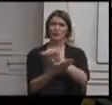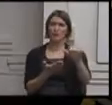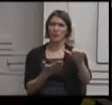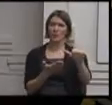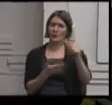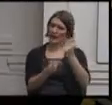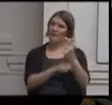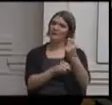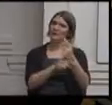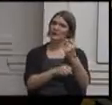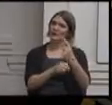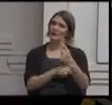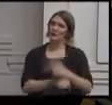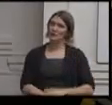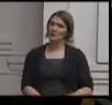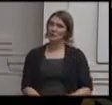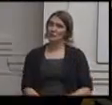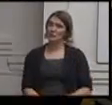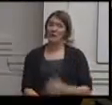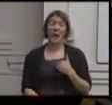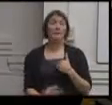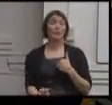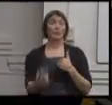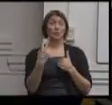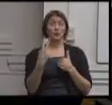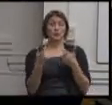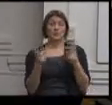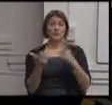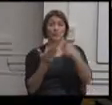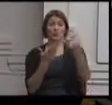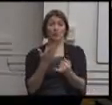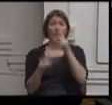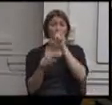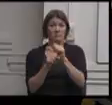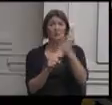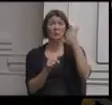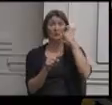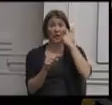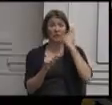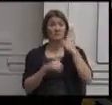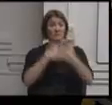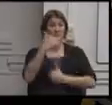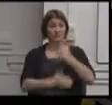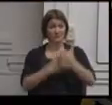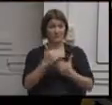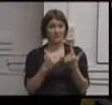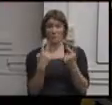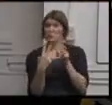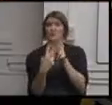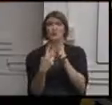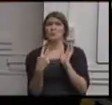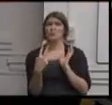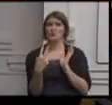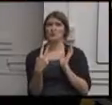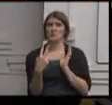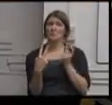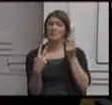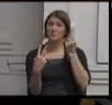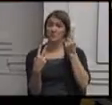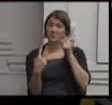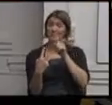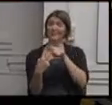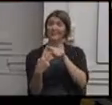The only two major capital projects that have taken place in recent history at Station 2 were